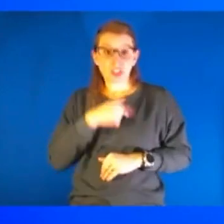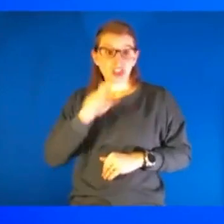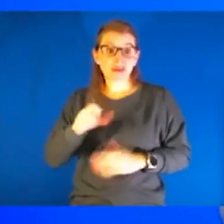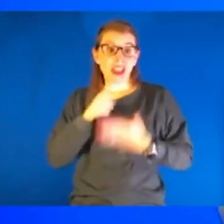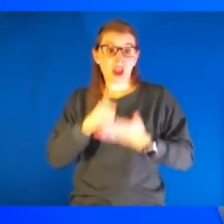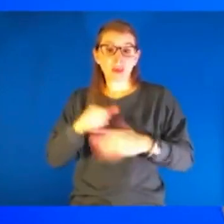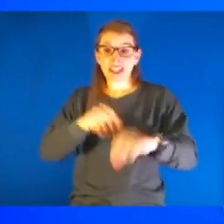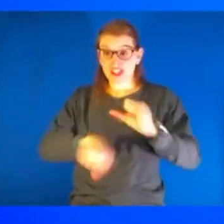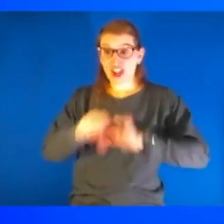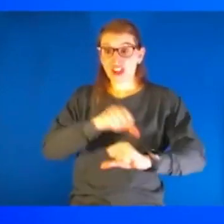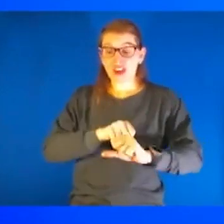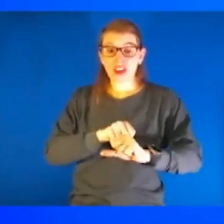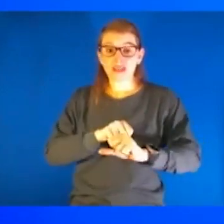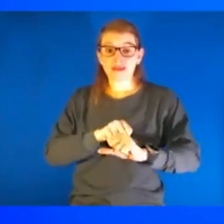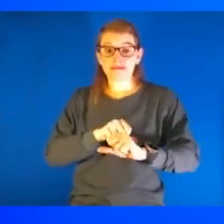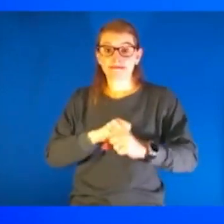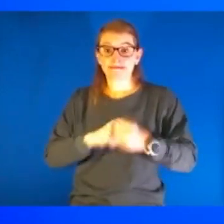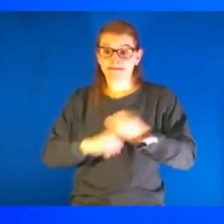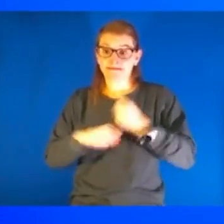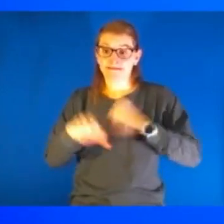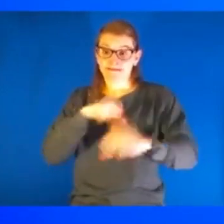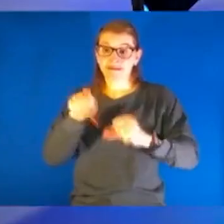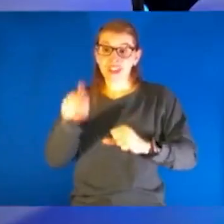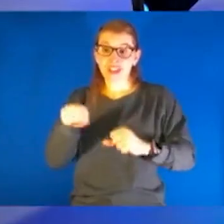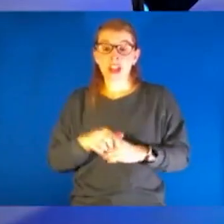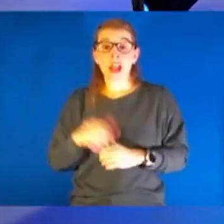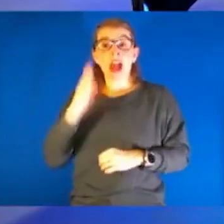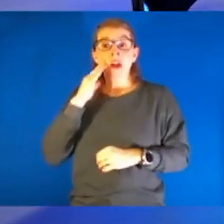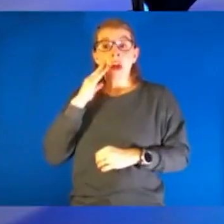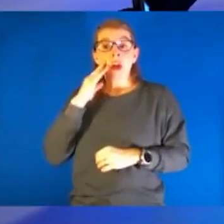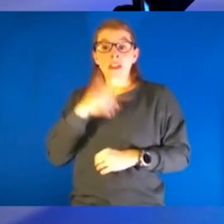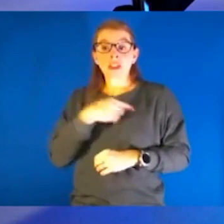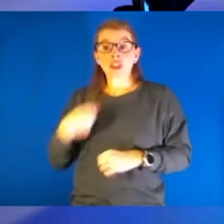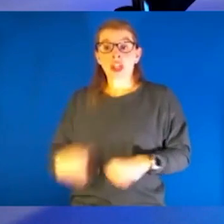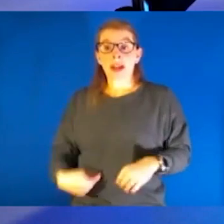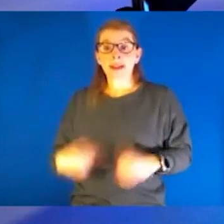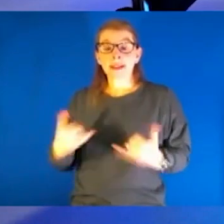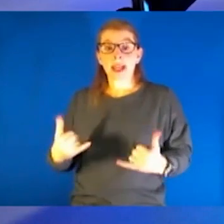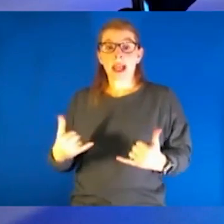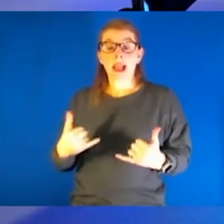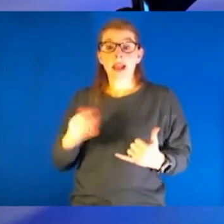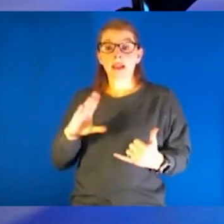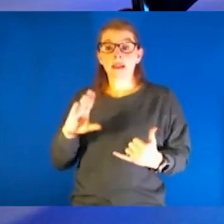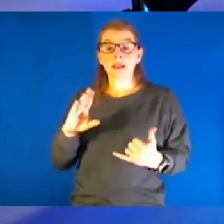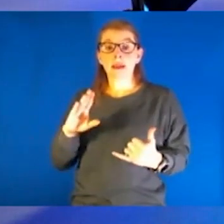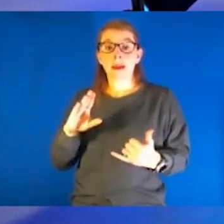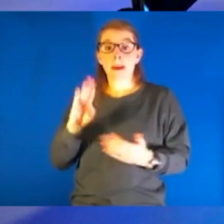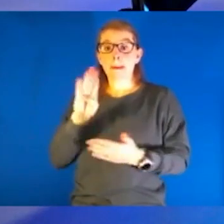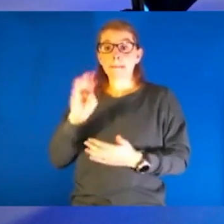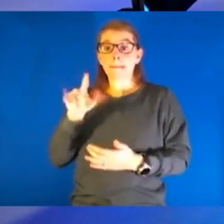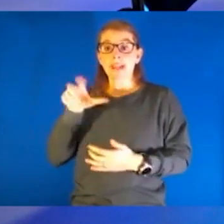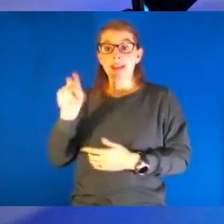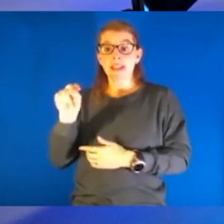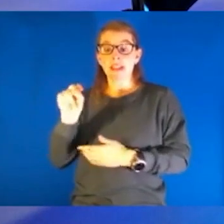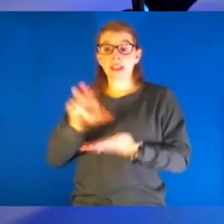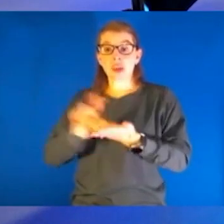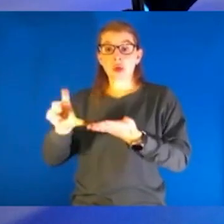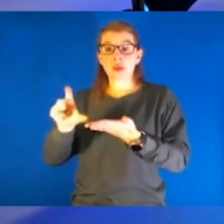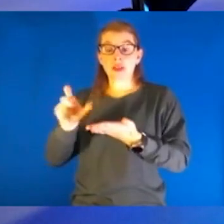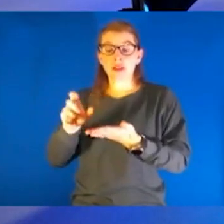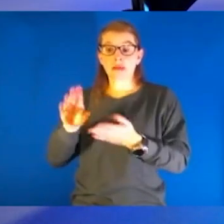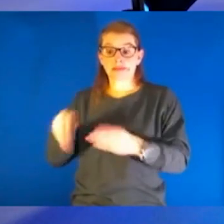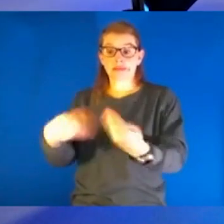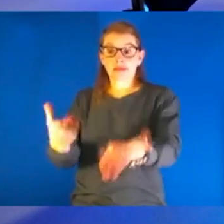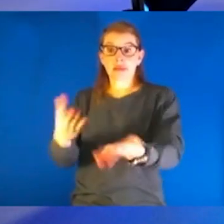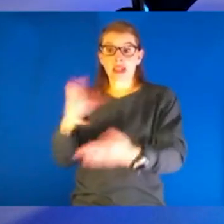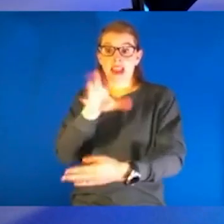towards each other. So I know that China today announced 1 billion doses of vaccine for Africa. I think that the Biden administration said they're going to send,